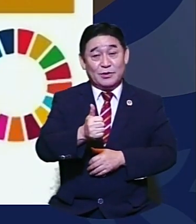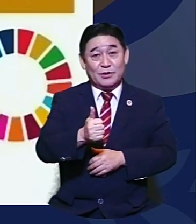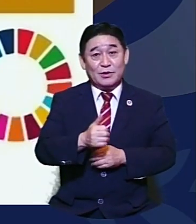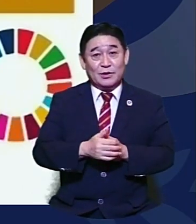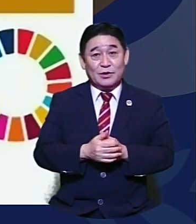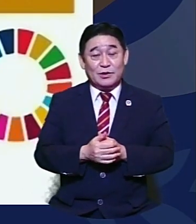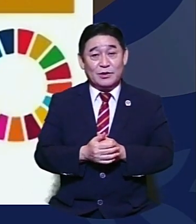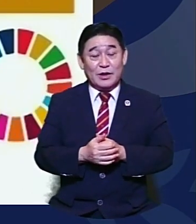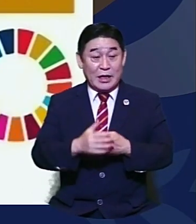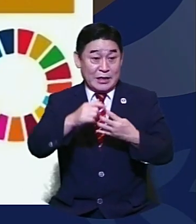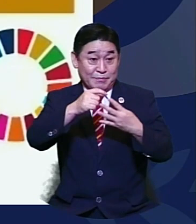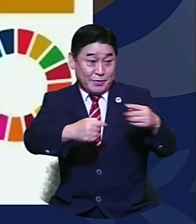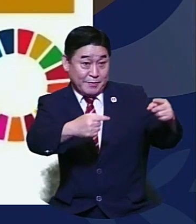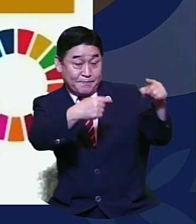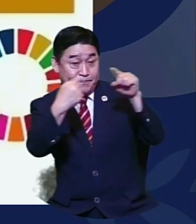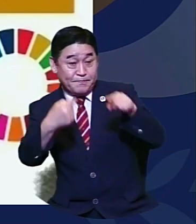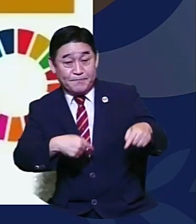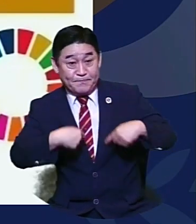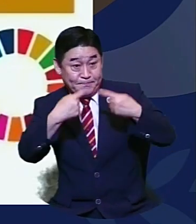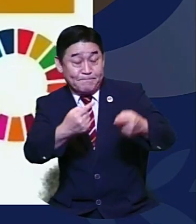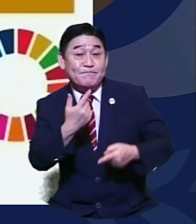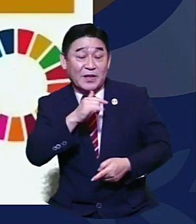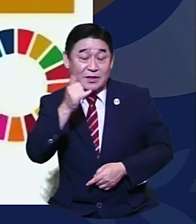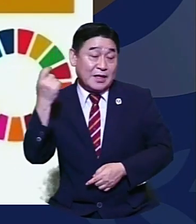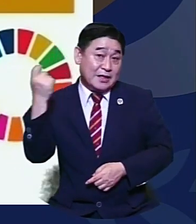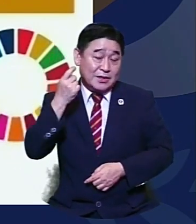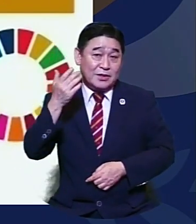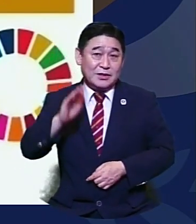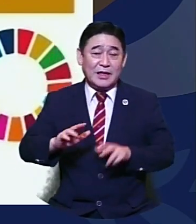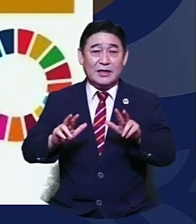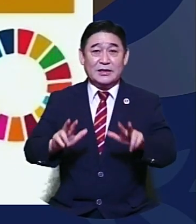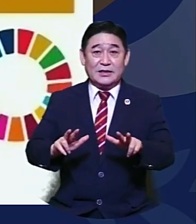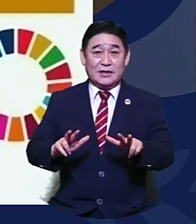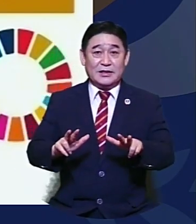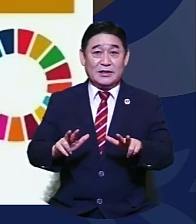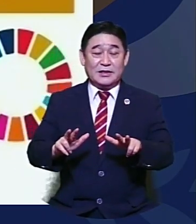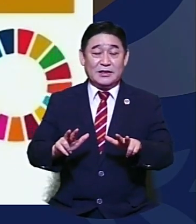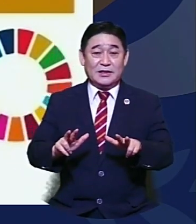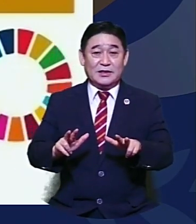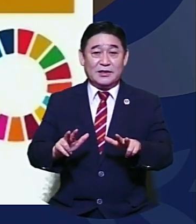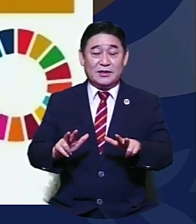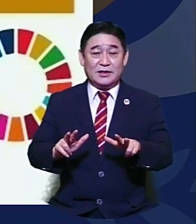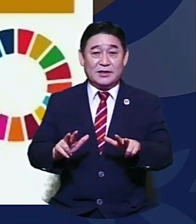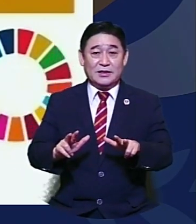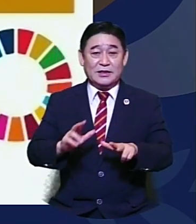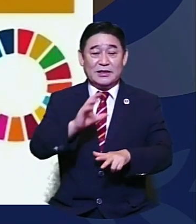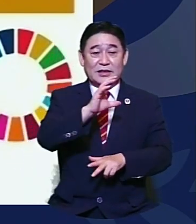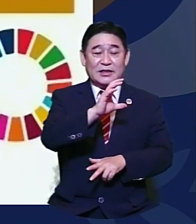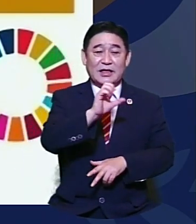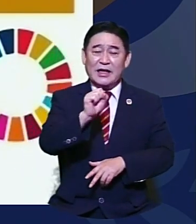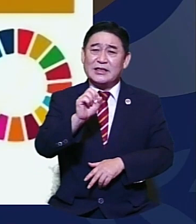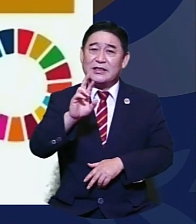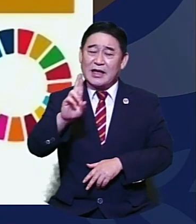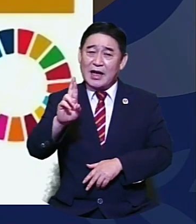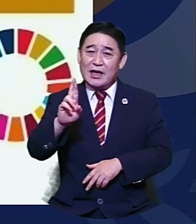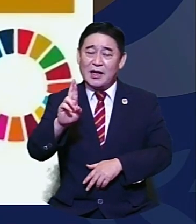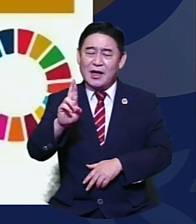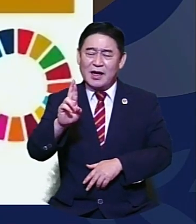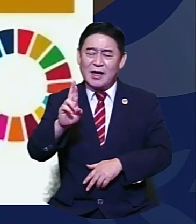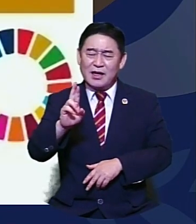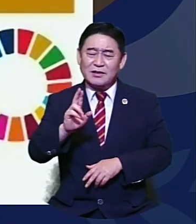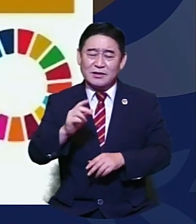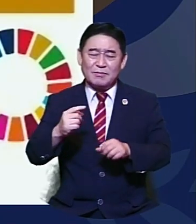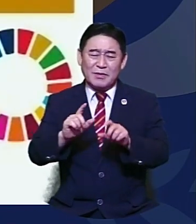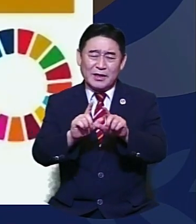examples where things have been tried, perhaps under a CSR type model, and they've actually turned out to